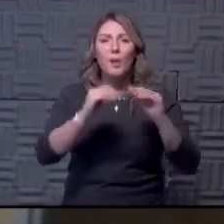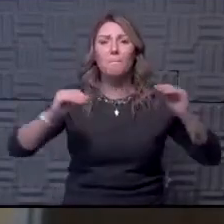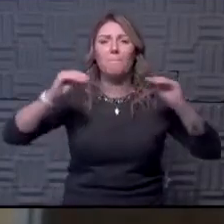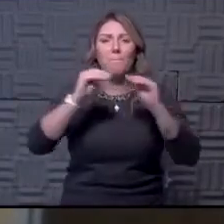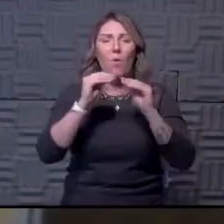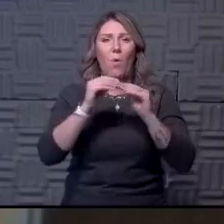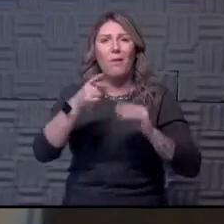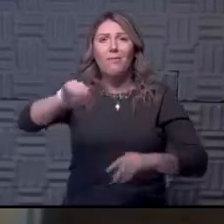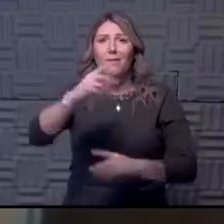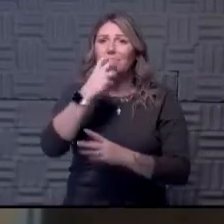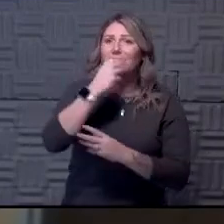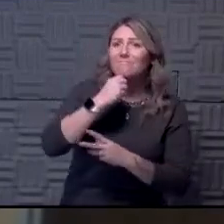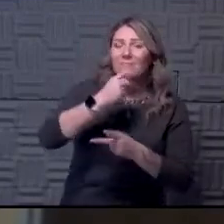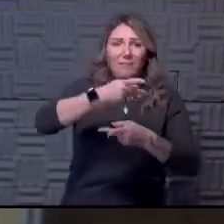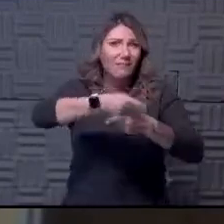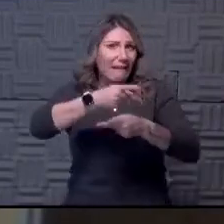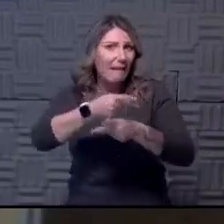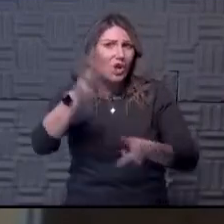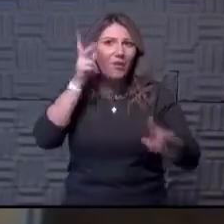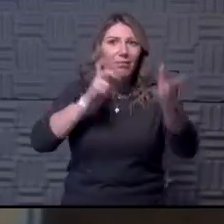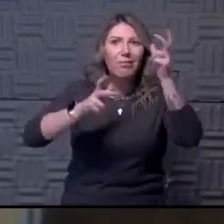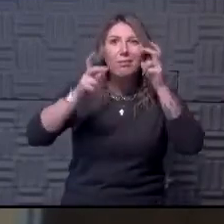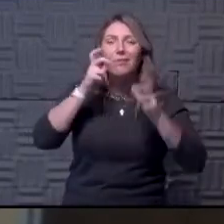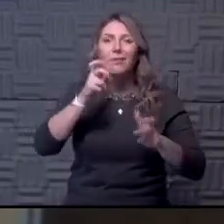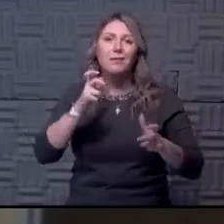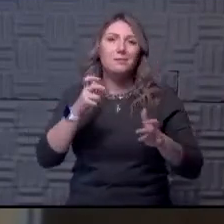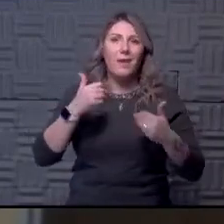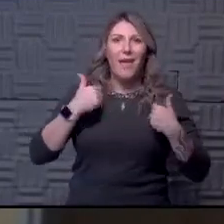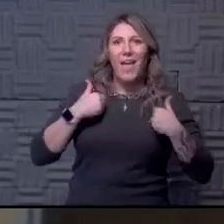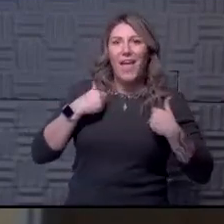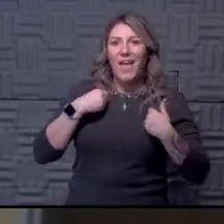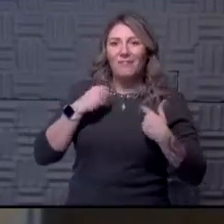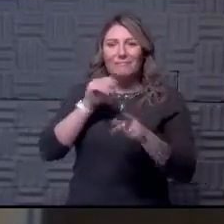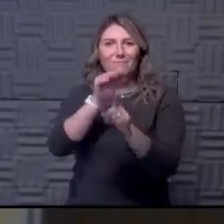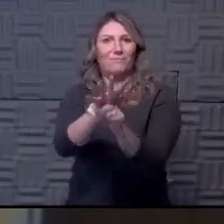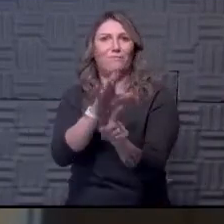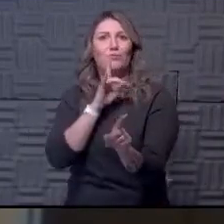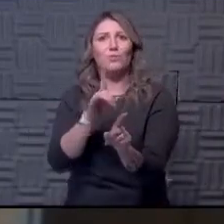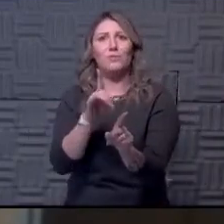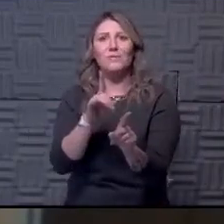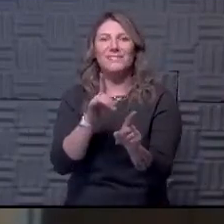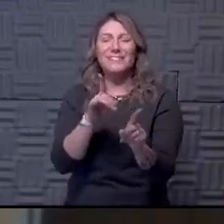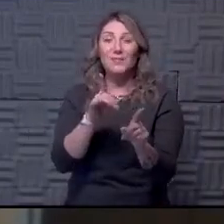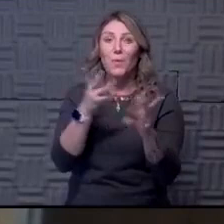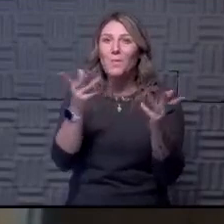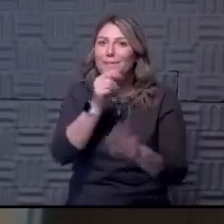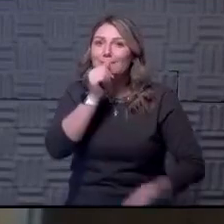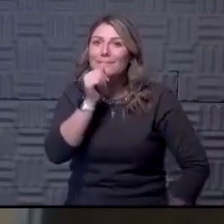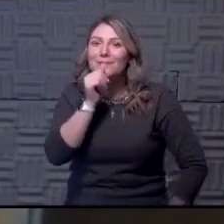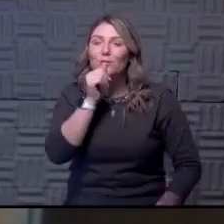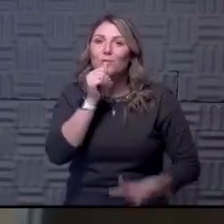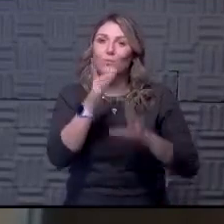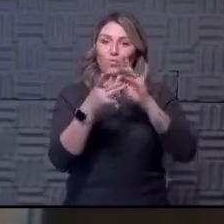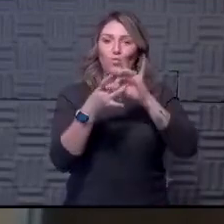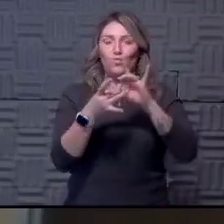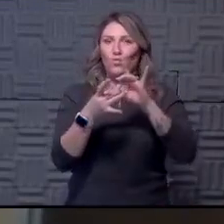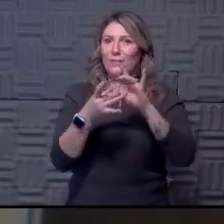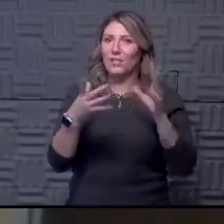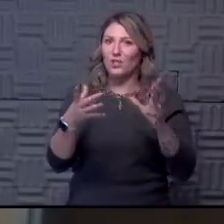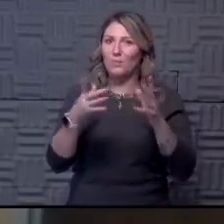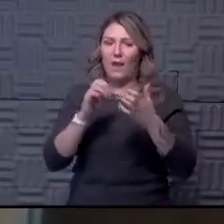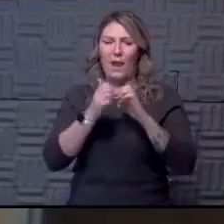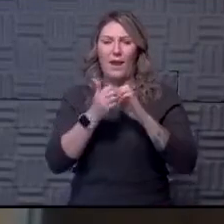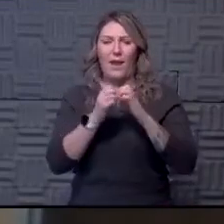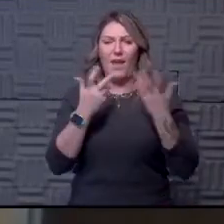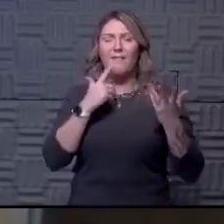care about, those who listen to them, those who they have influence over. So I think the secret sauce is all about relationships. It kind of was an unleashing